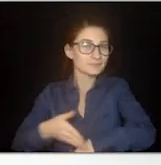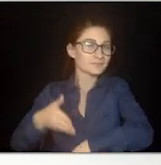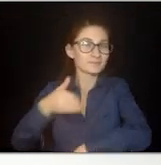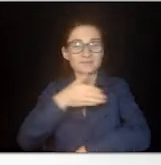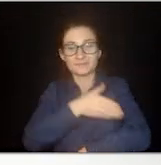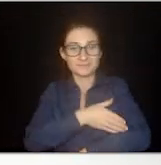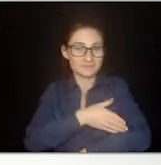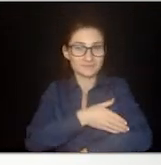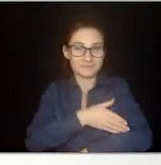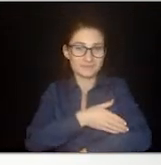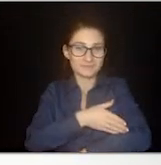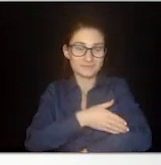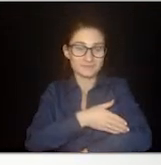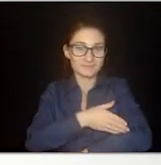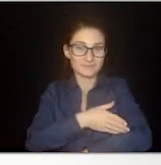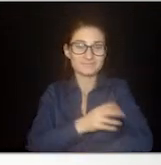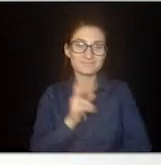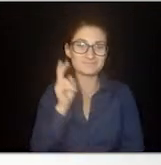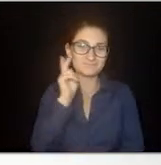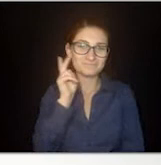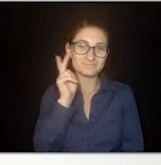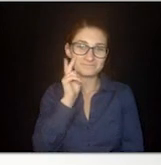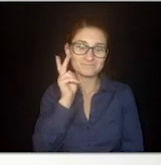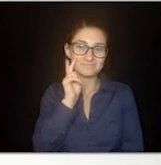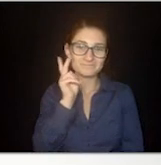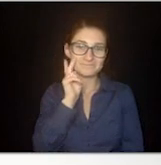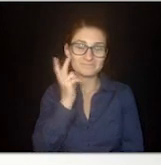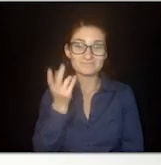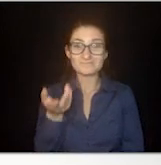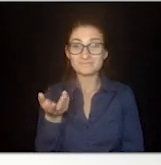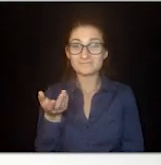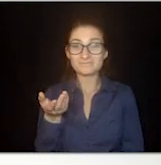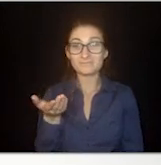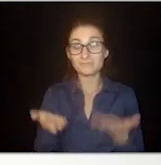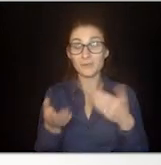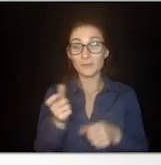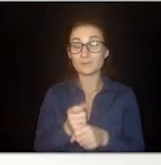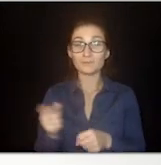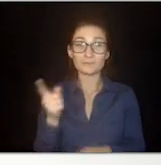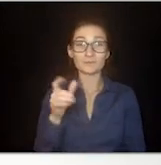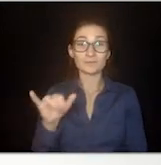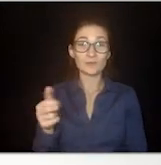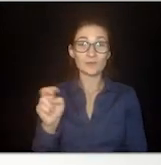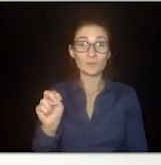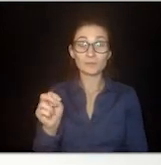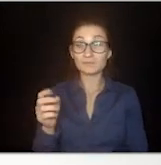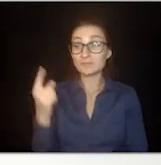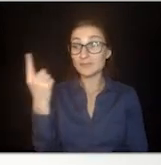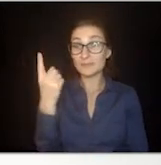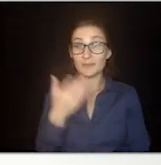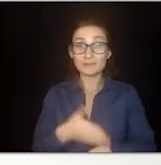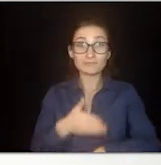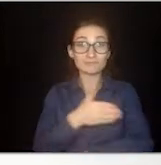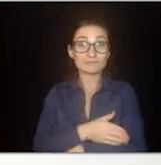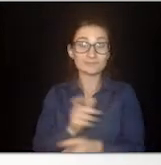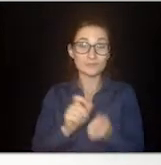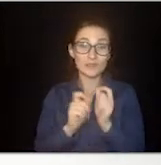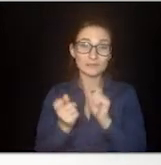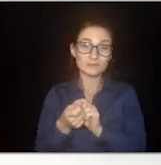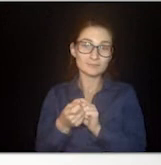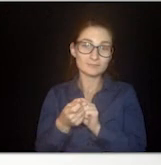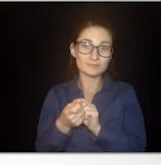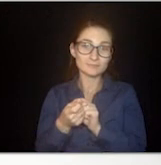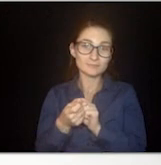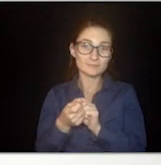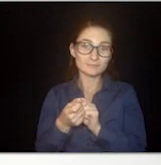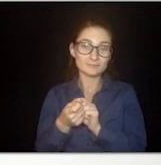of these things and just see if by January things have changed.